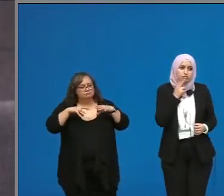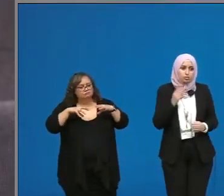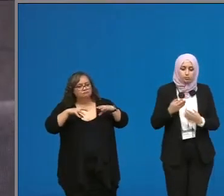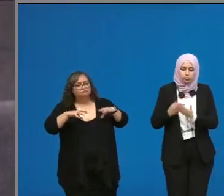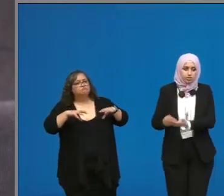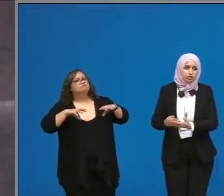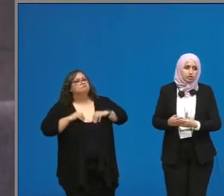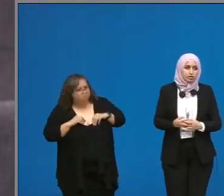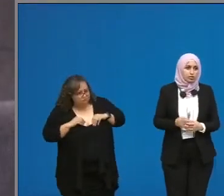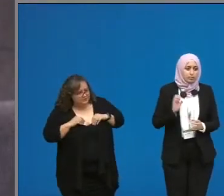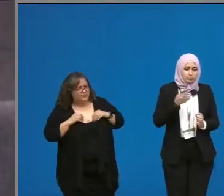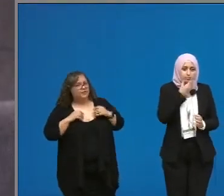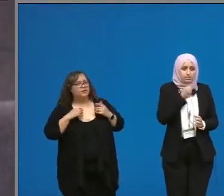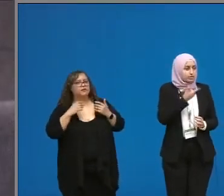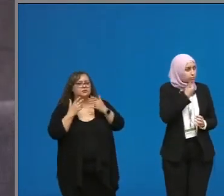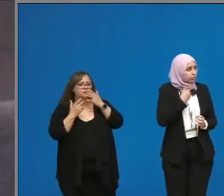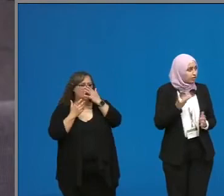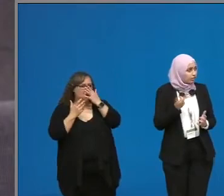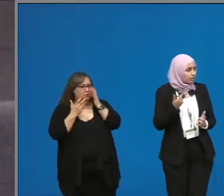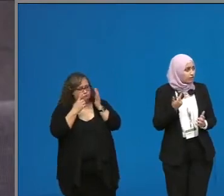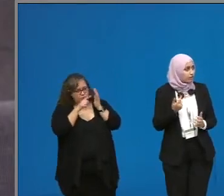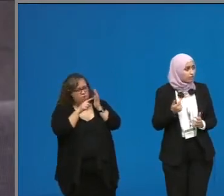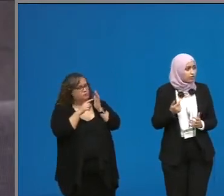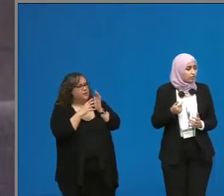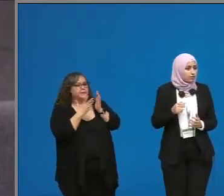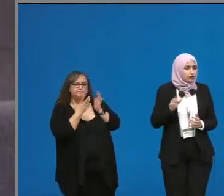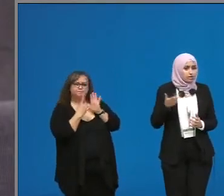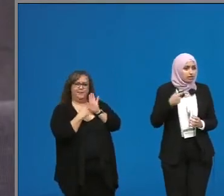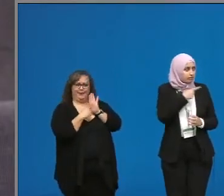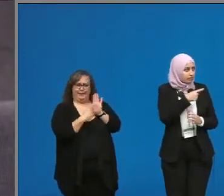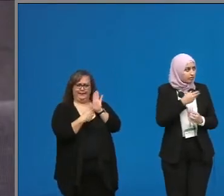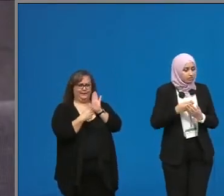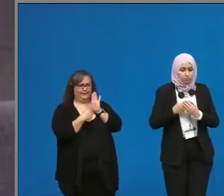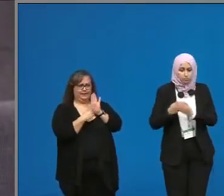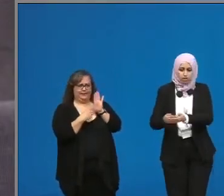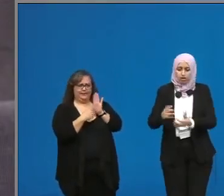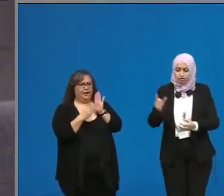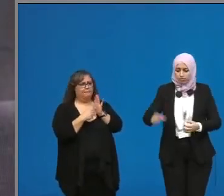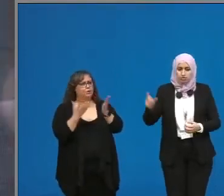us some concrete examples on how it benefited